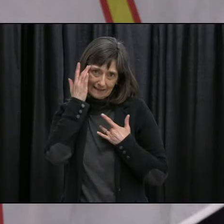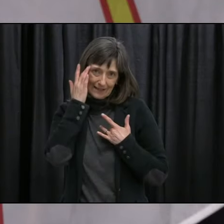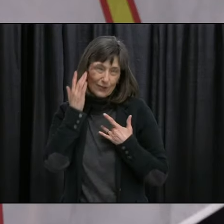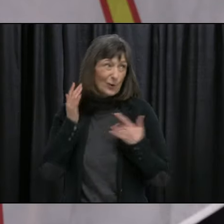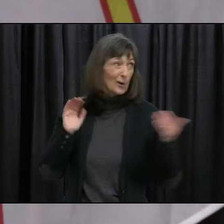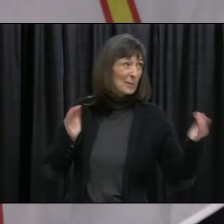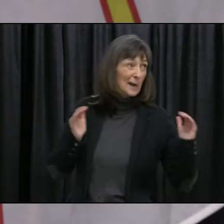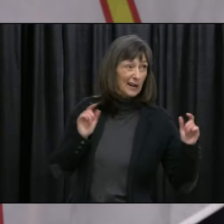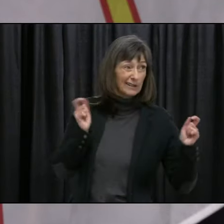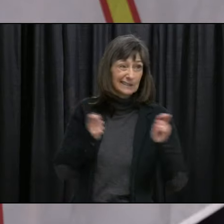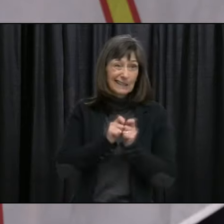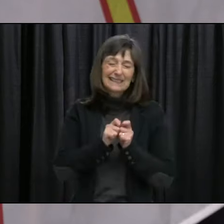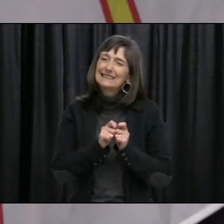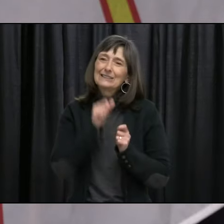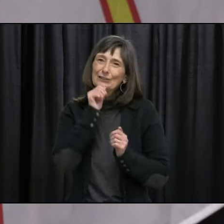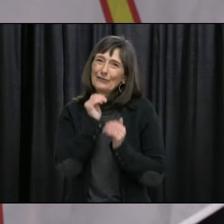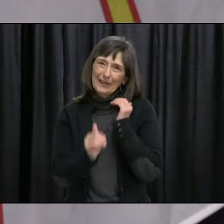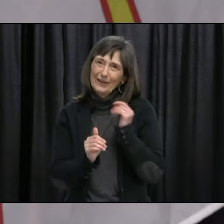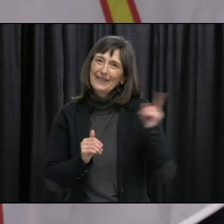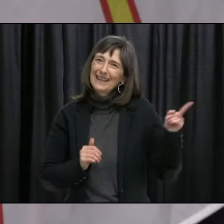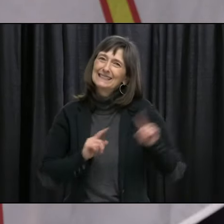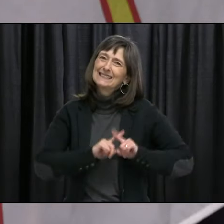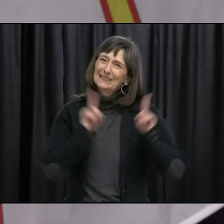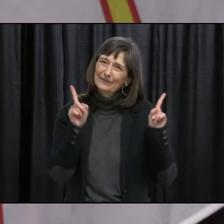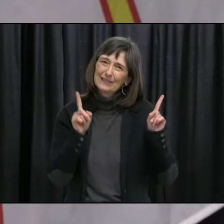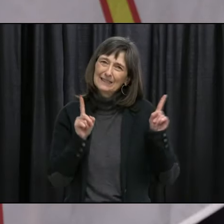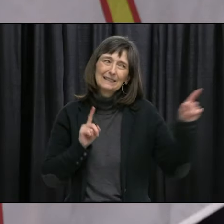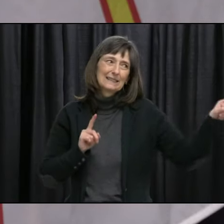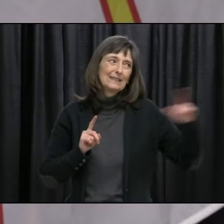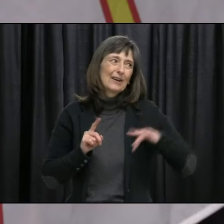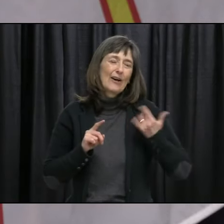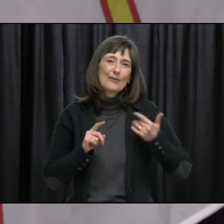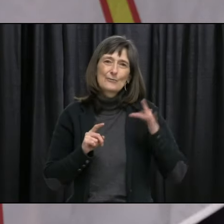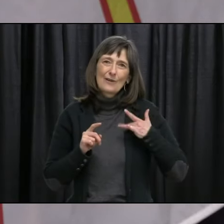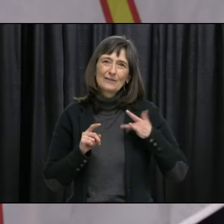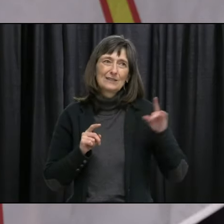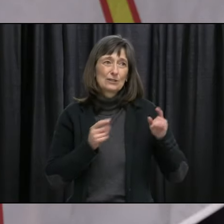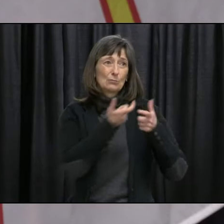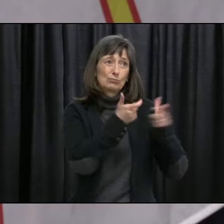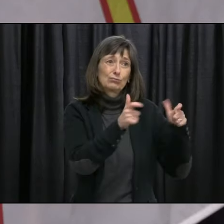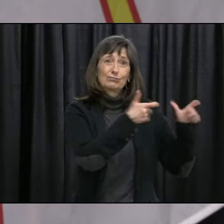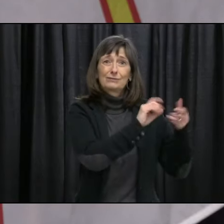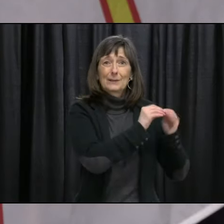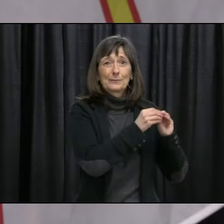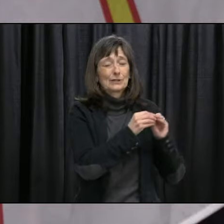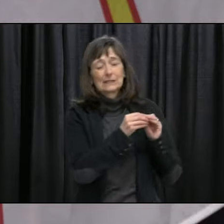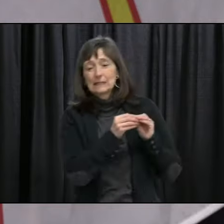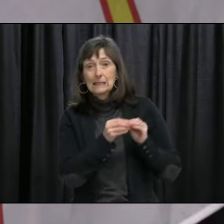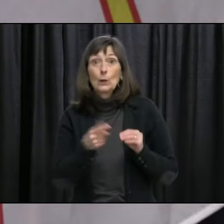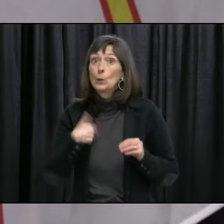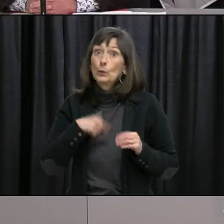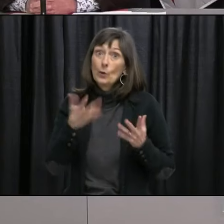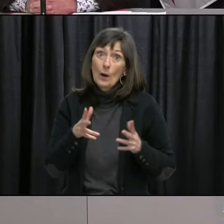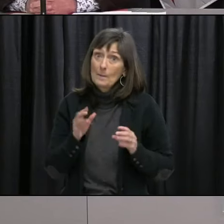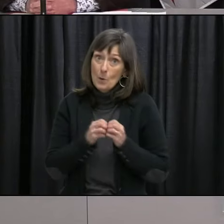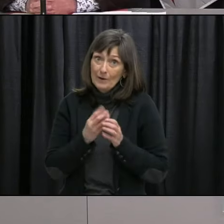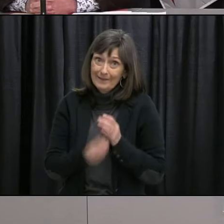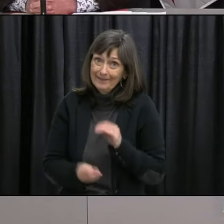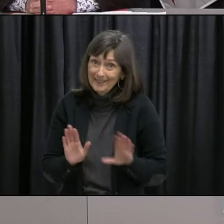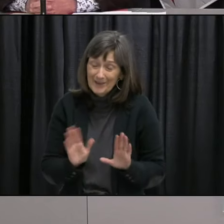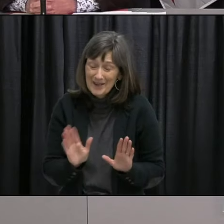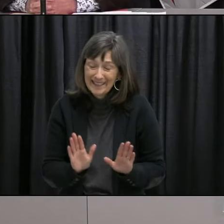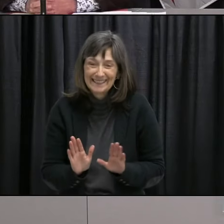so I don't know that it's really fair to make those comparisons between us and elsewhere at this point. Not that we want more deaths, I'm sorry. No,